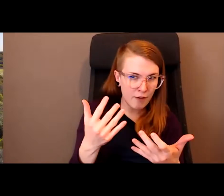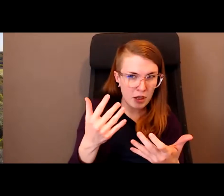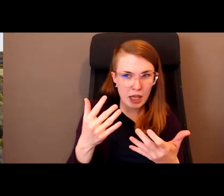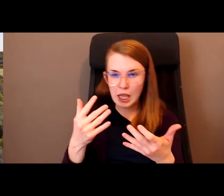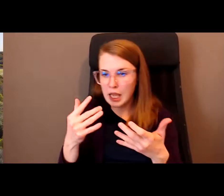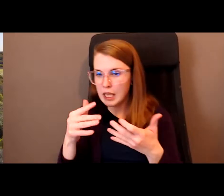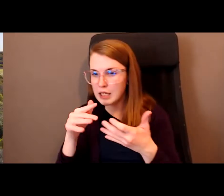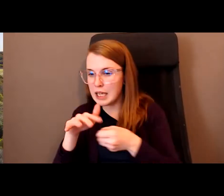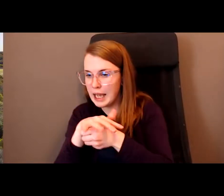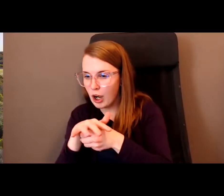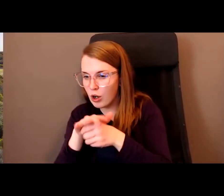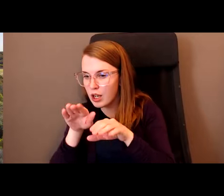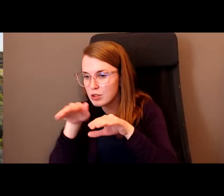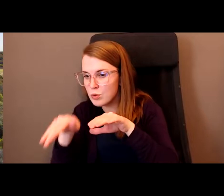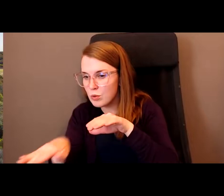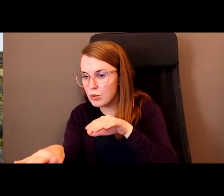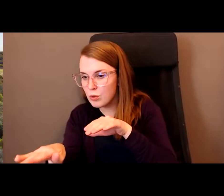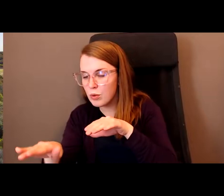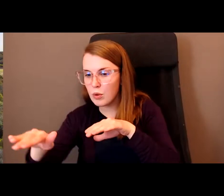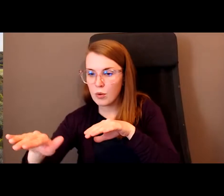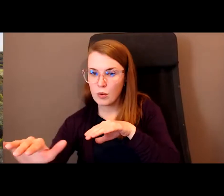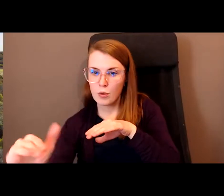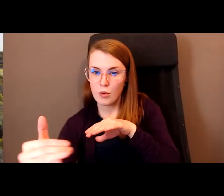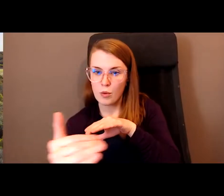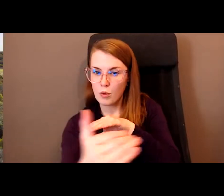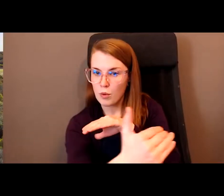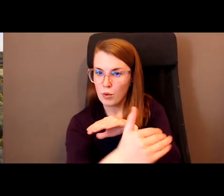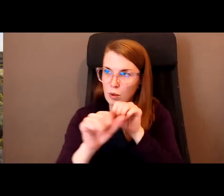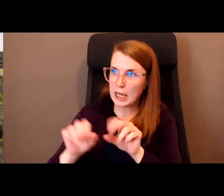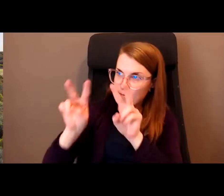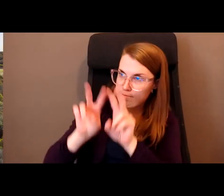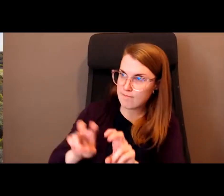most sense to put an element like the land bridge. We studied